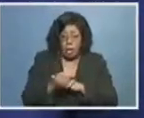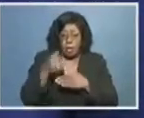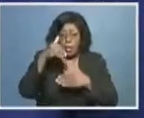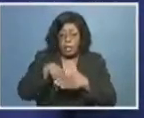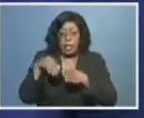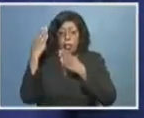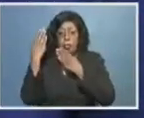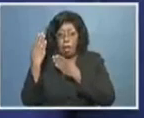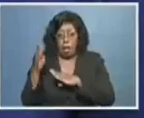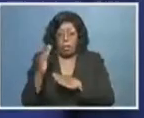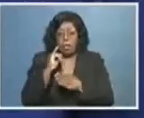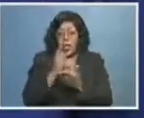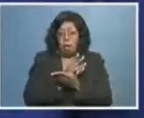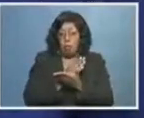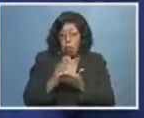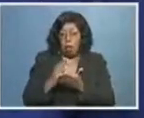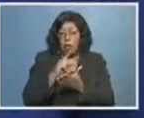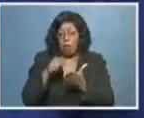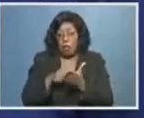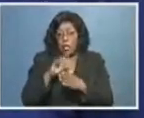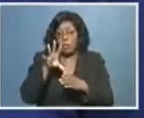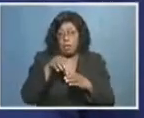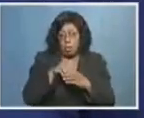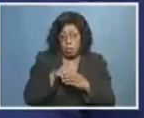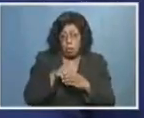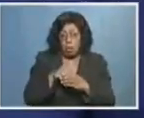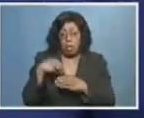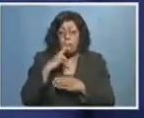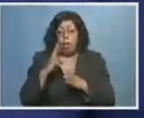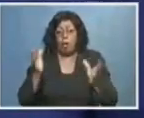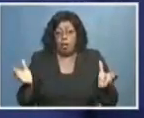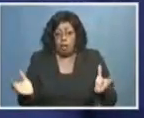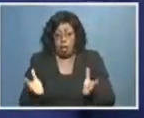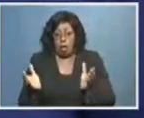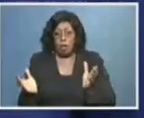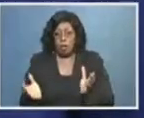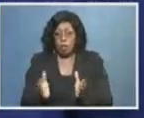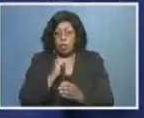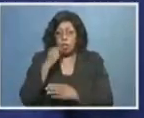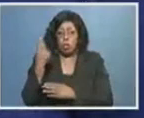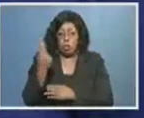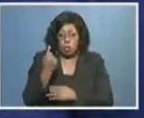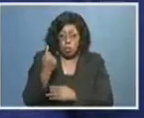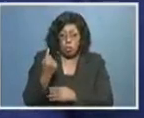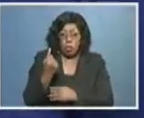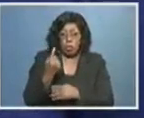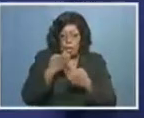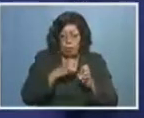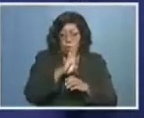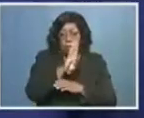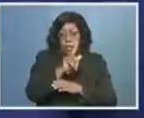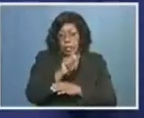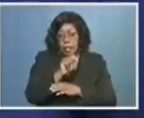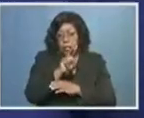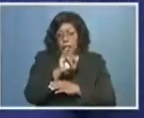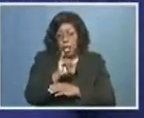Bahamas is a part of this and will be included. And so we are encouraged. We are encouraged not only by the efforts of BTVI,